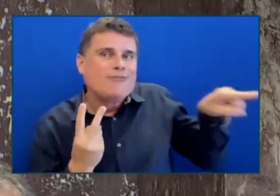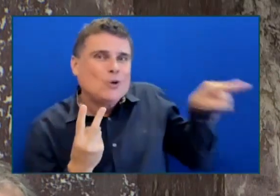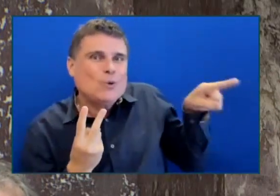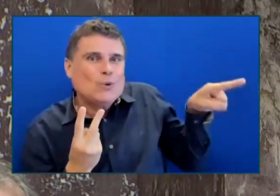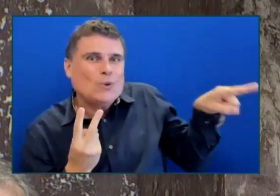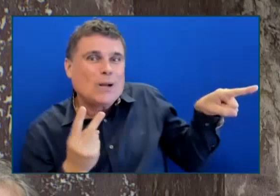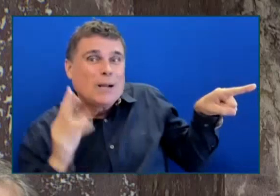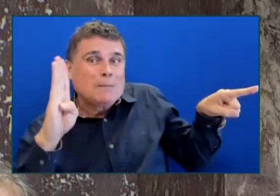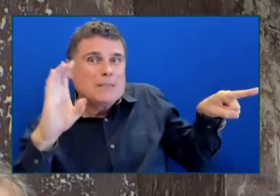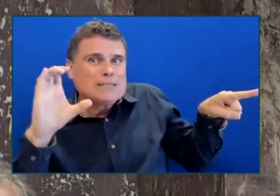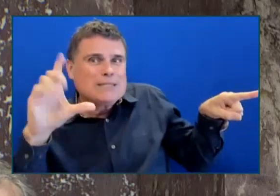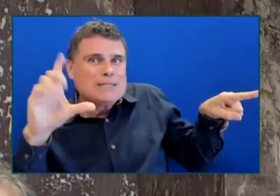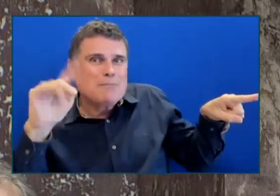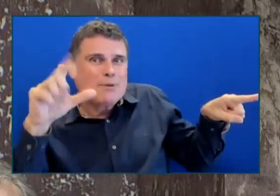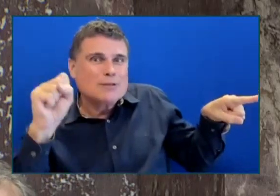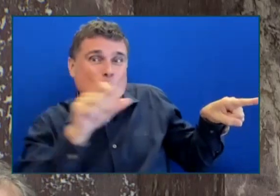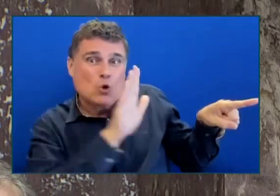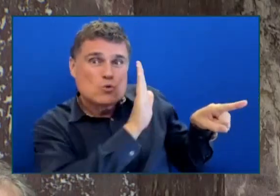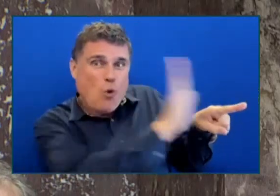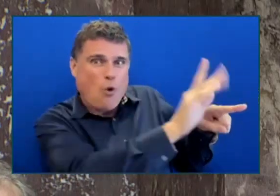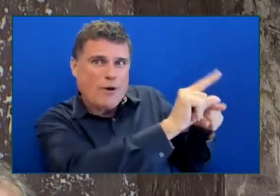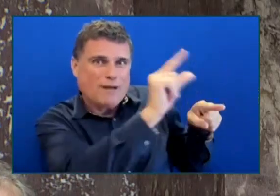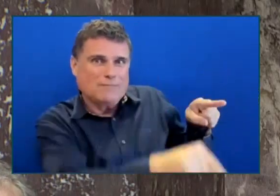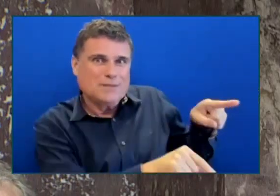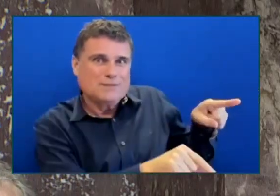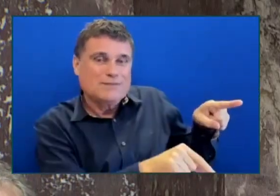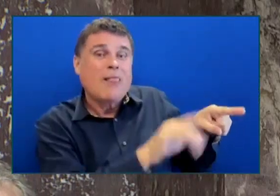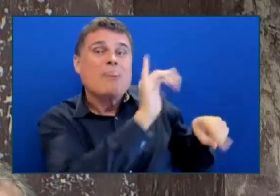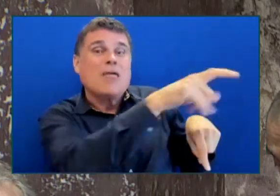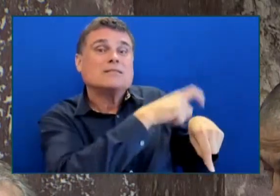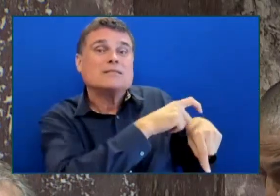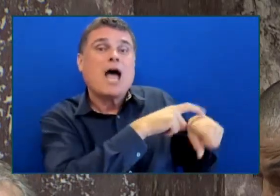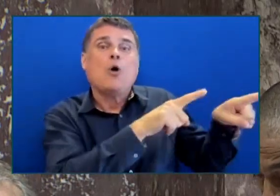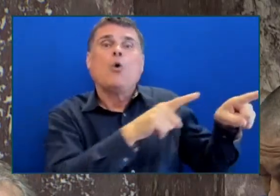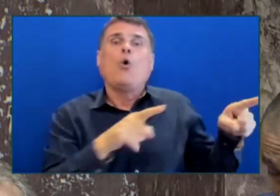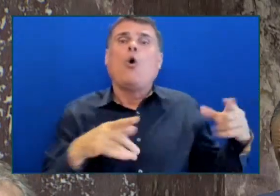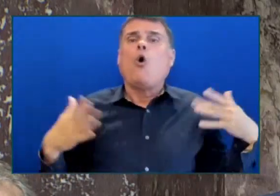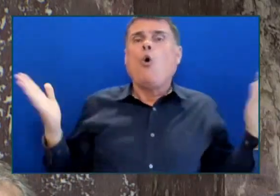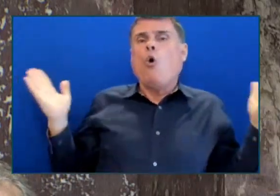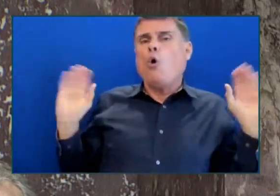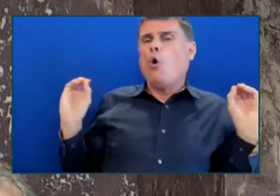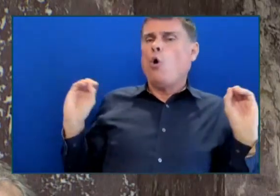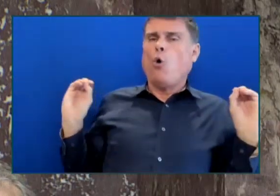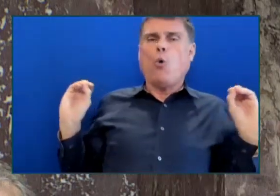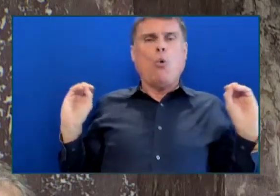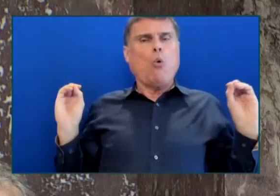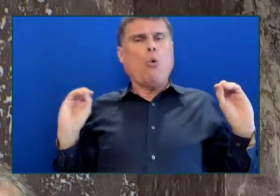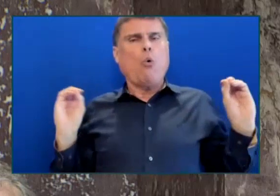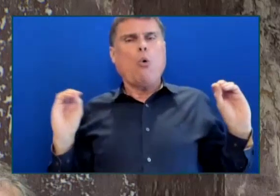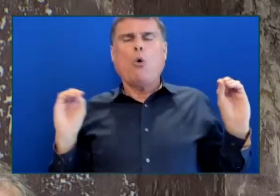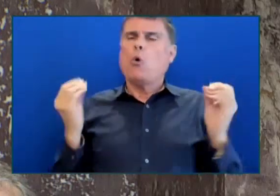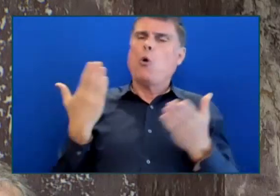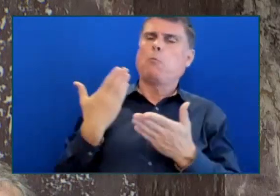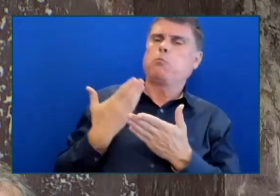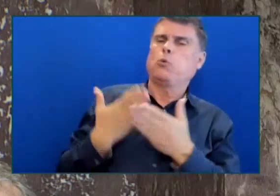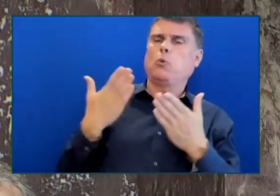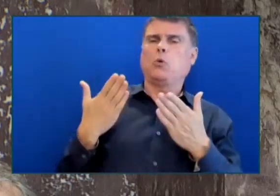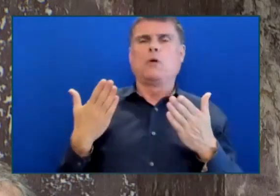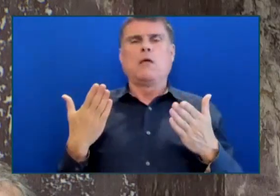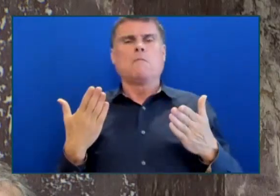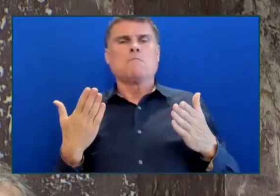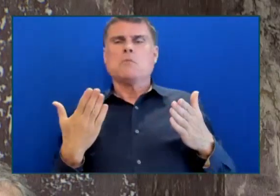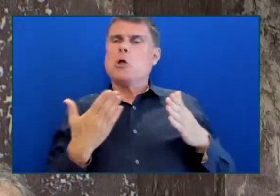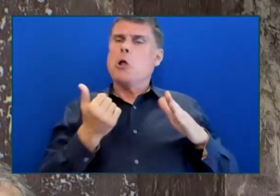minister said, I have no indication whatsoever any time that things have been handled misproperly. And now we've learned from through Global's